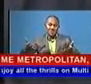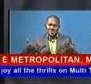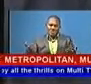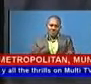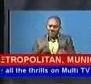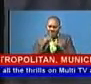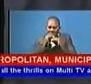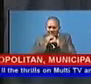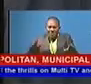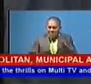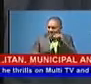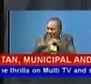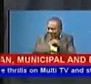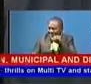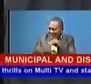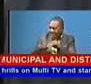need no further